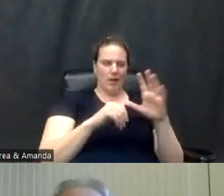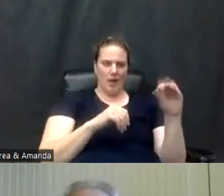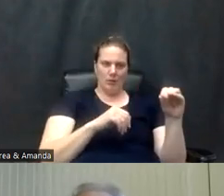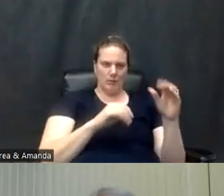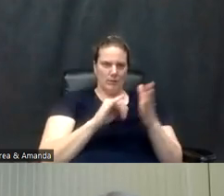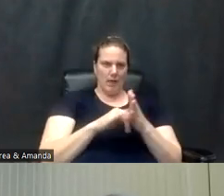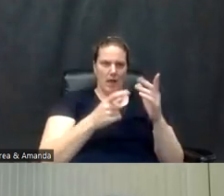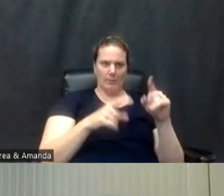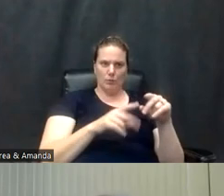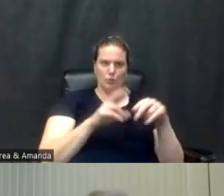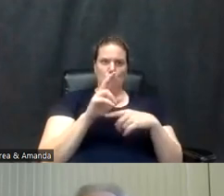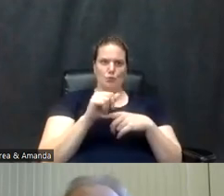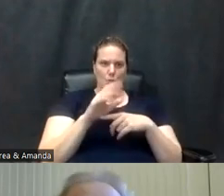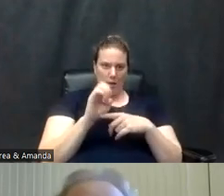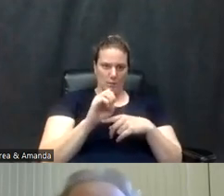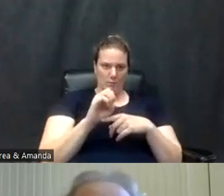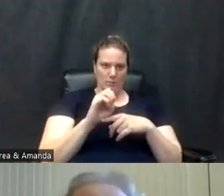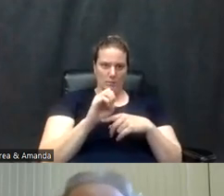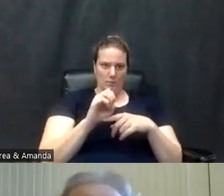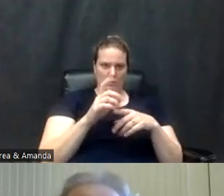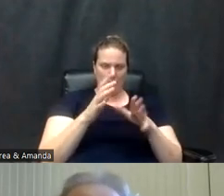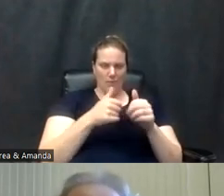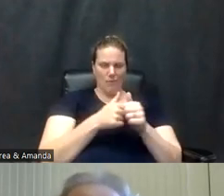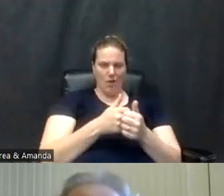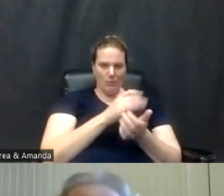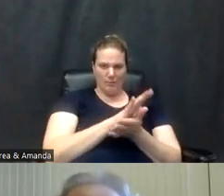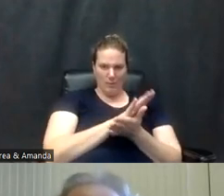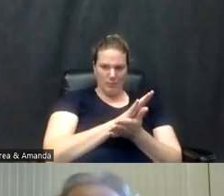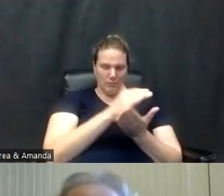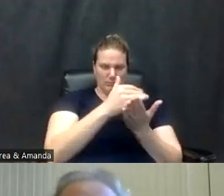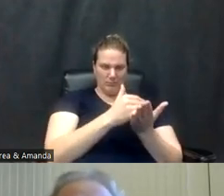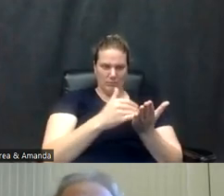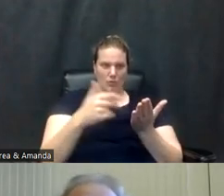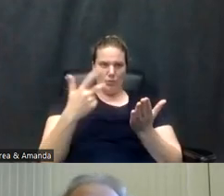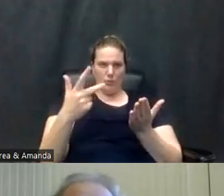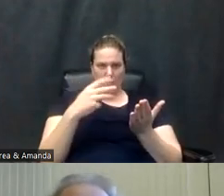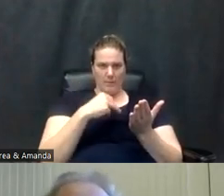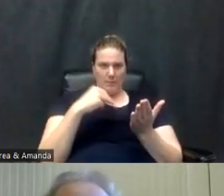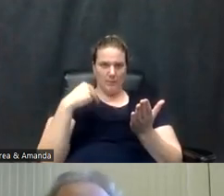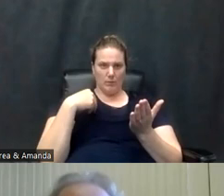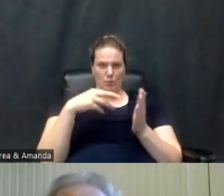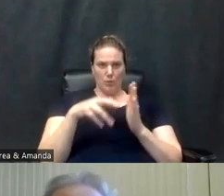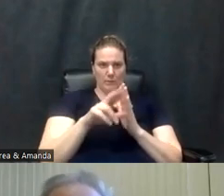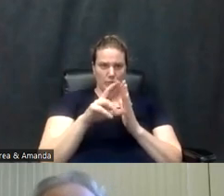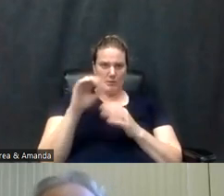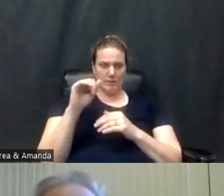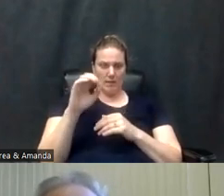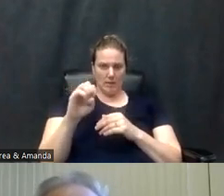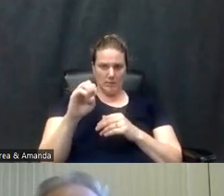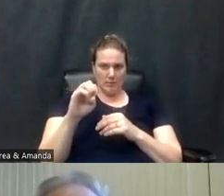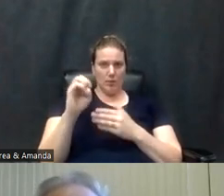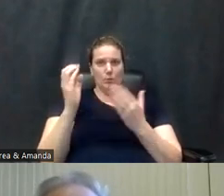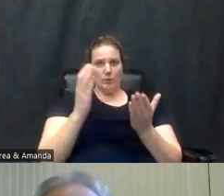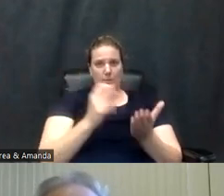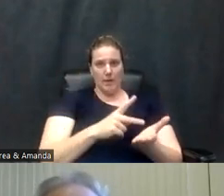that happens rarely. Well, according to the paperwork. And those three members review the individual case, but then they bring that case back